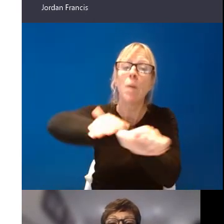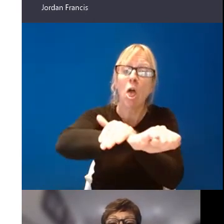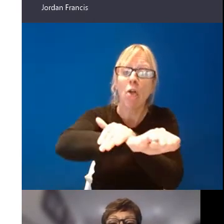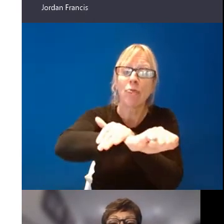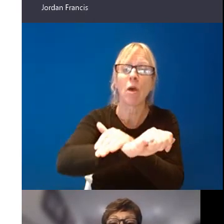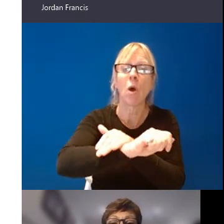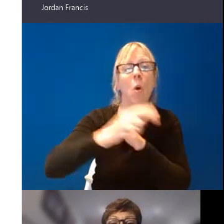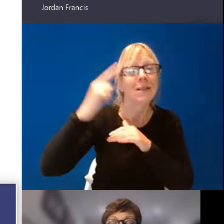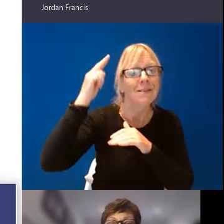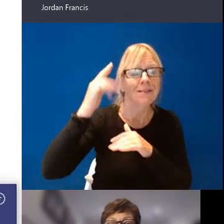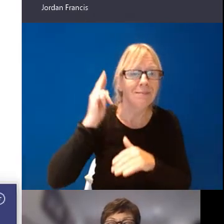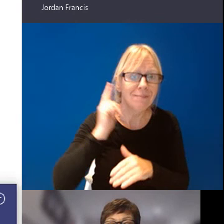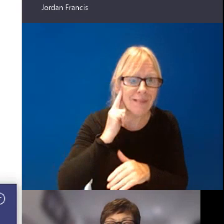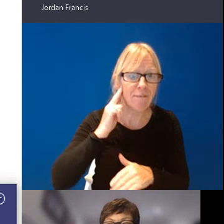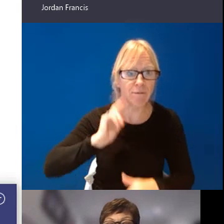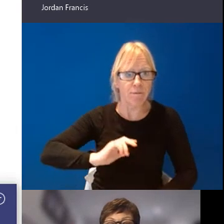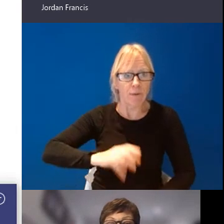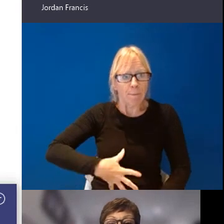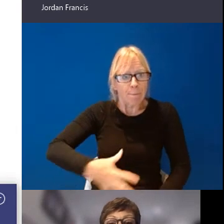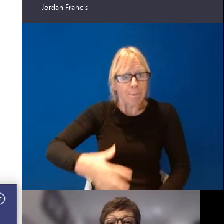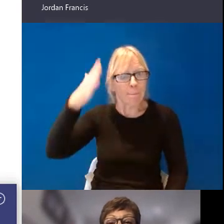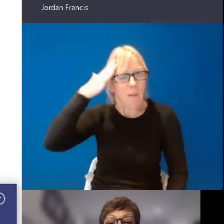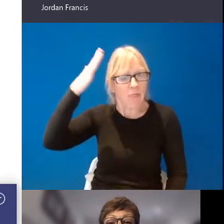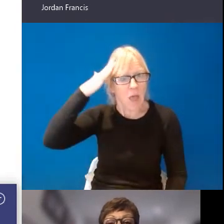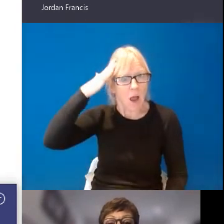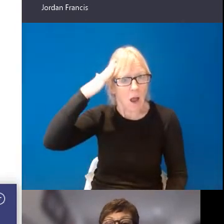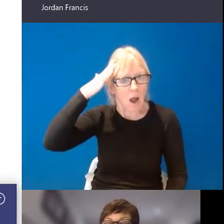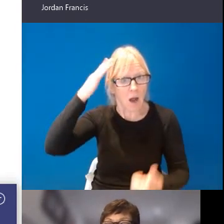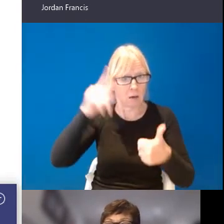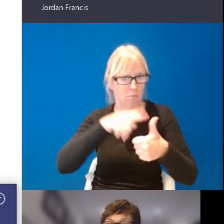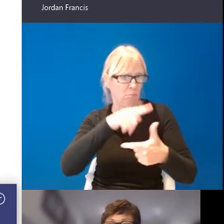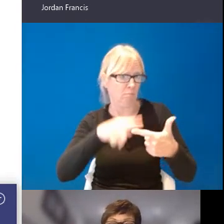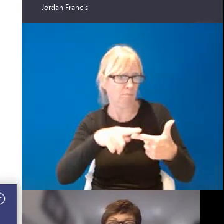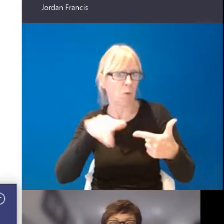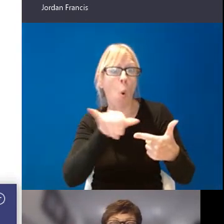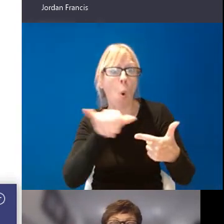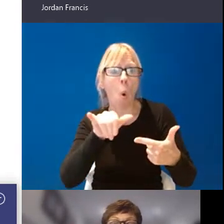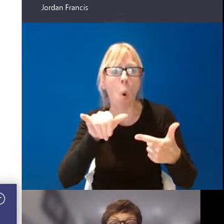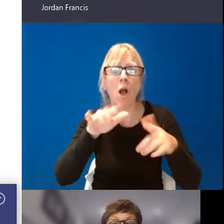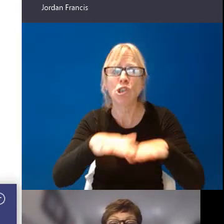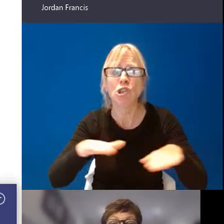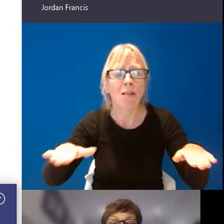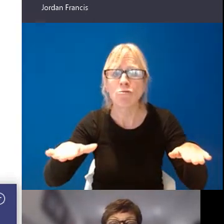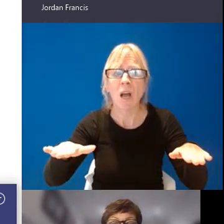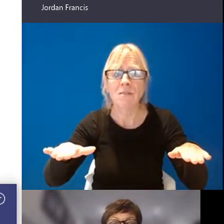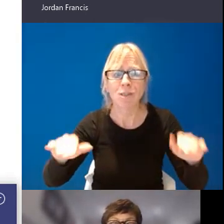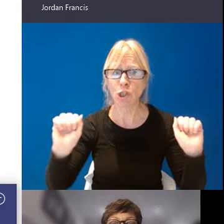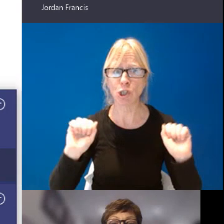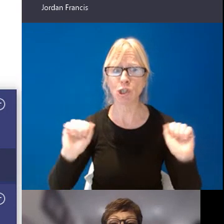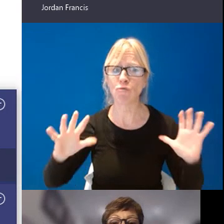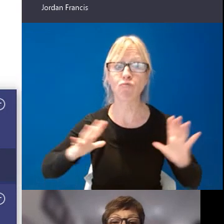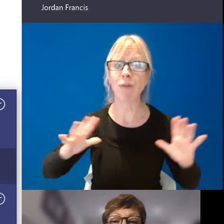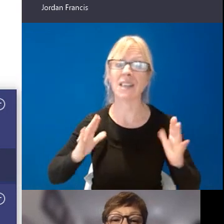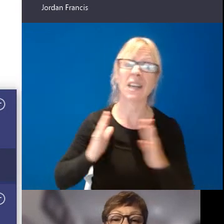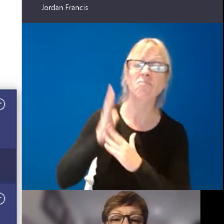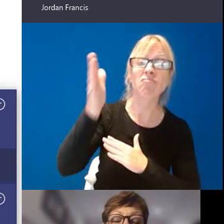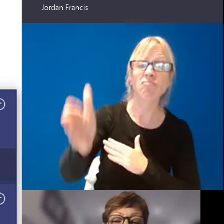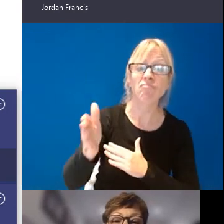mothers, the fact that deaf children may be less ready to go to school and have lower